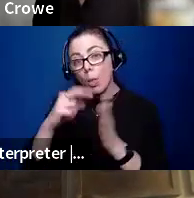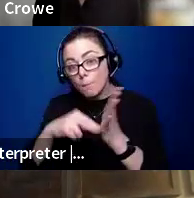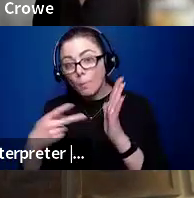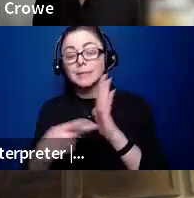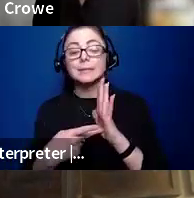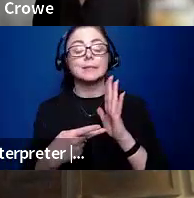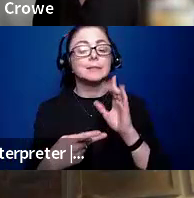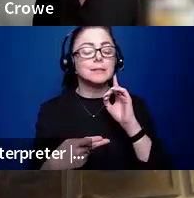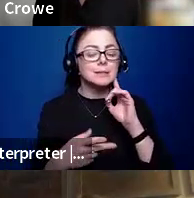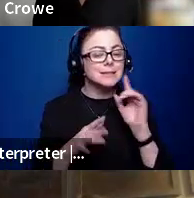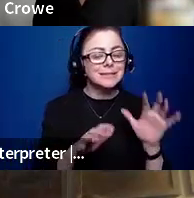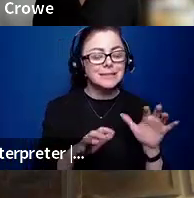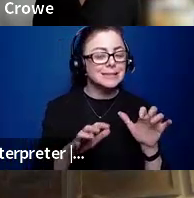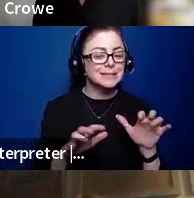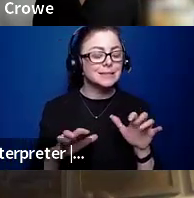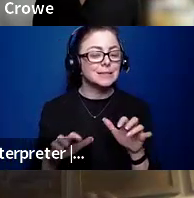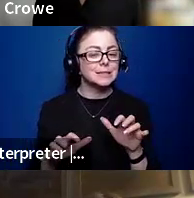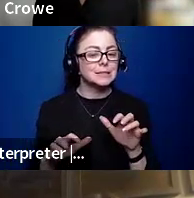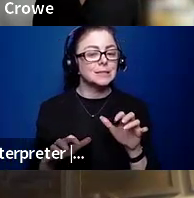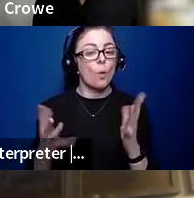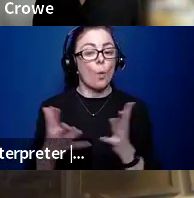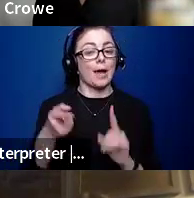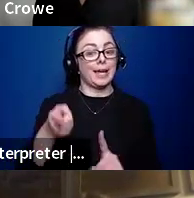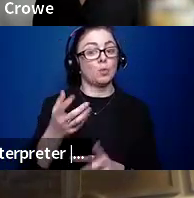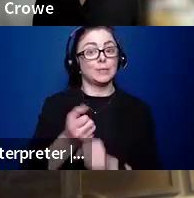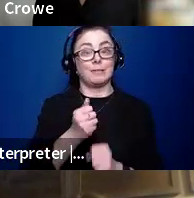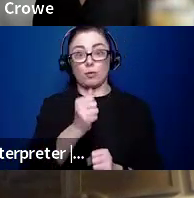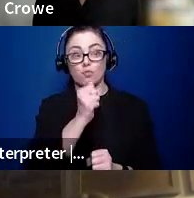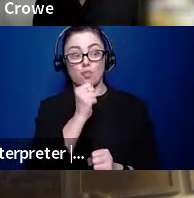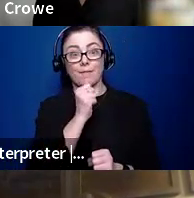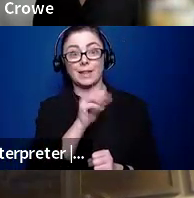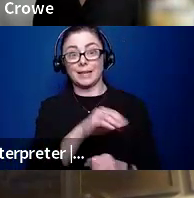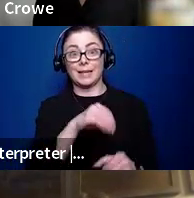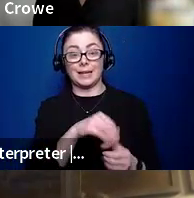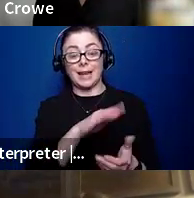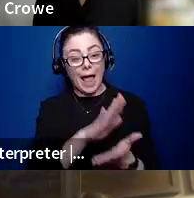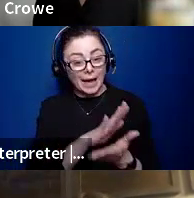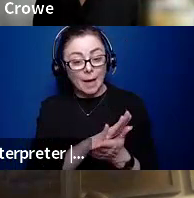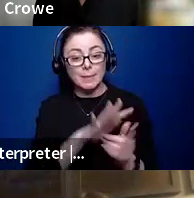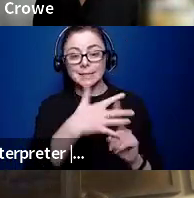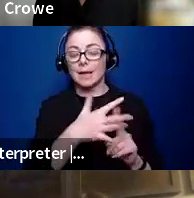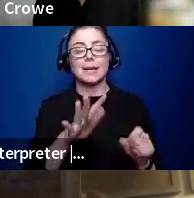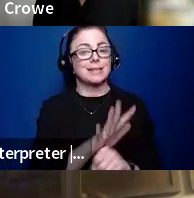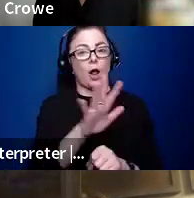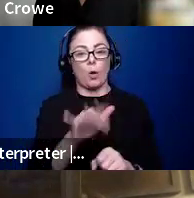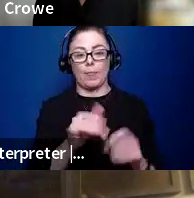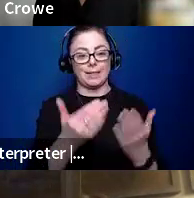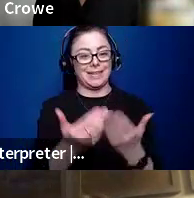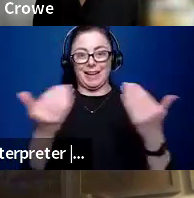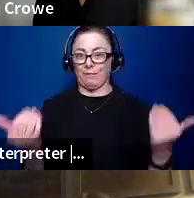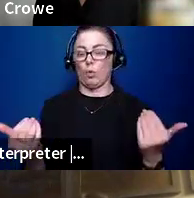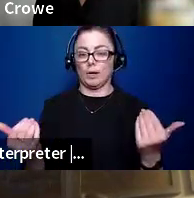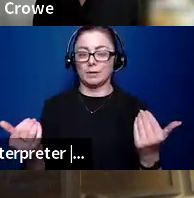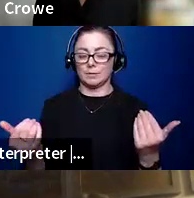service he receives privately and in his academic setting are entirely different. And it is